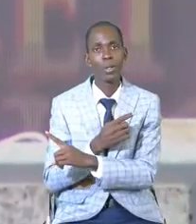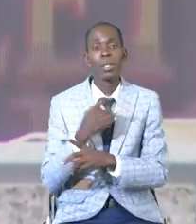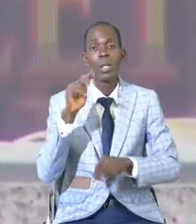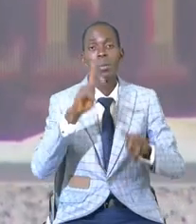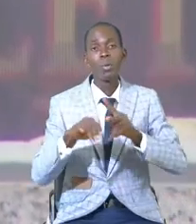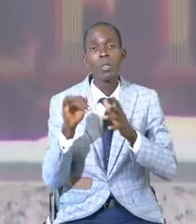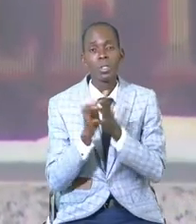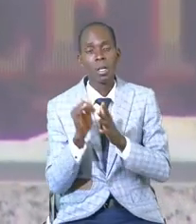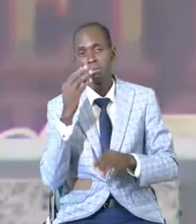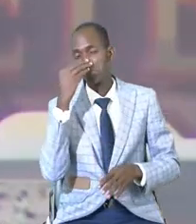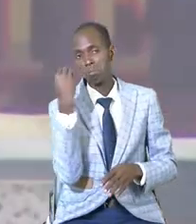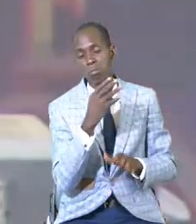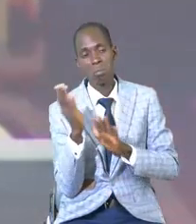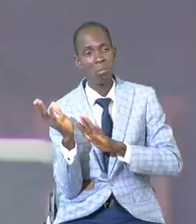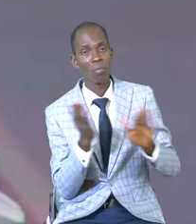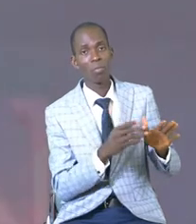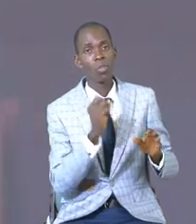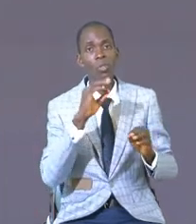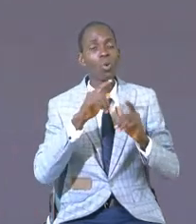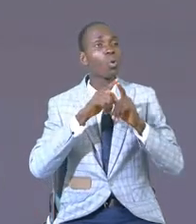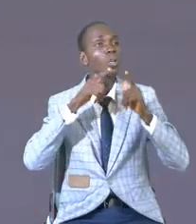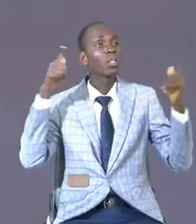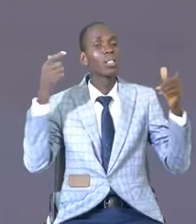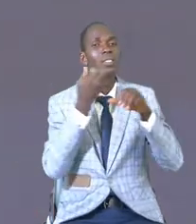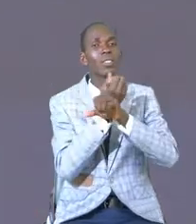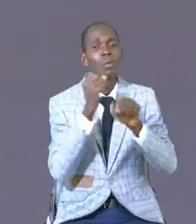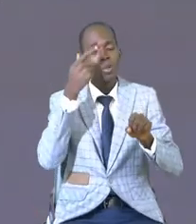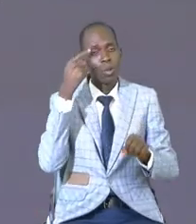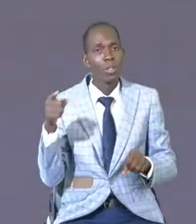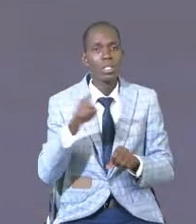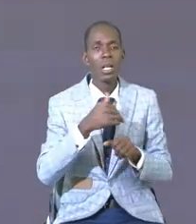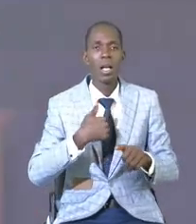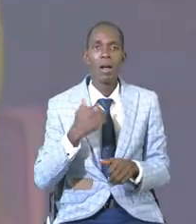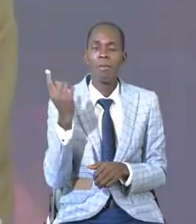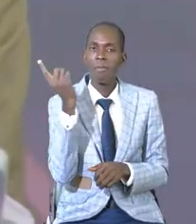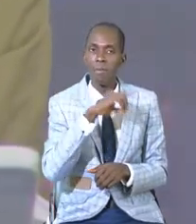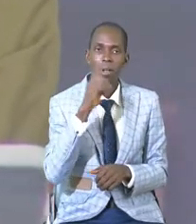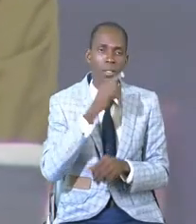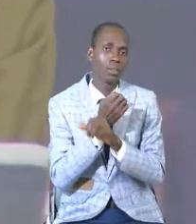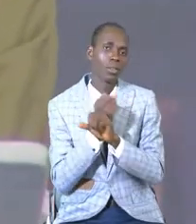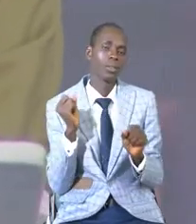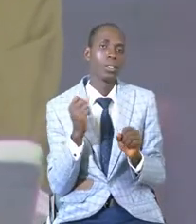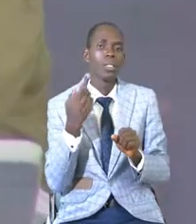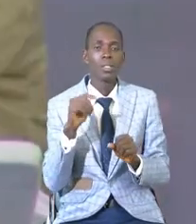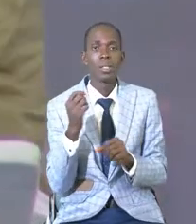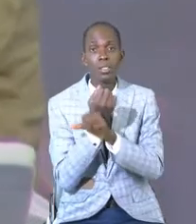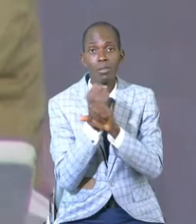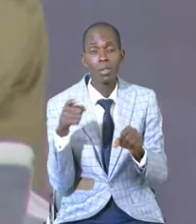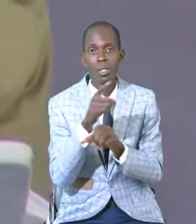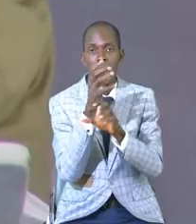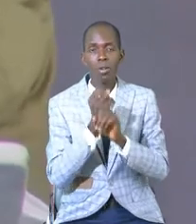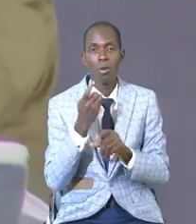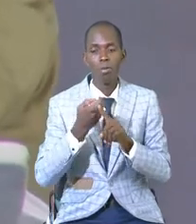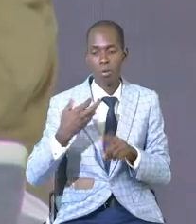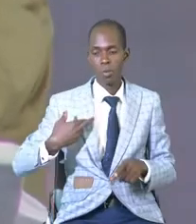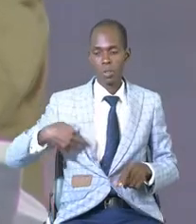great salvation because they have counterfeit salvation. The salvation they got from religion, the salvation